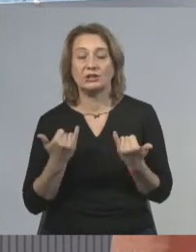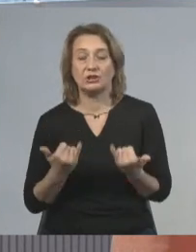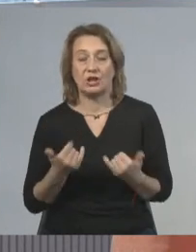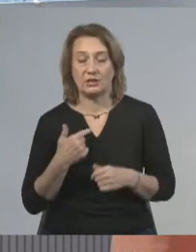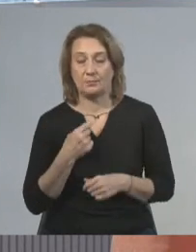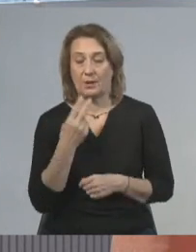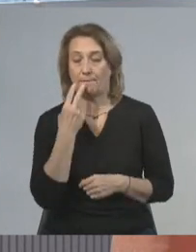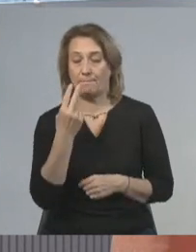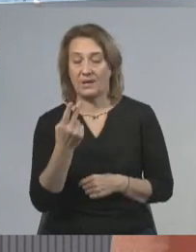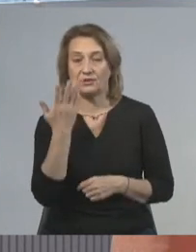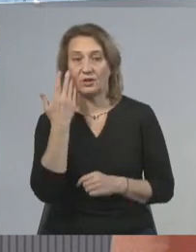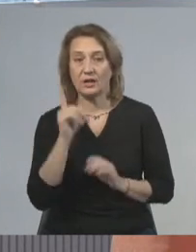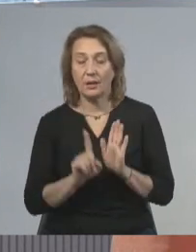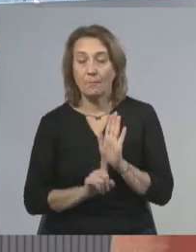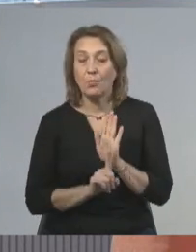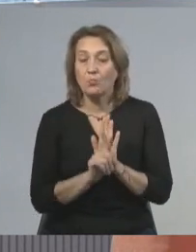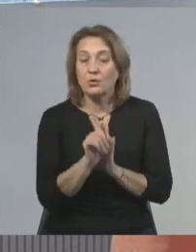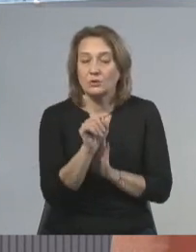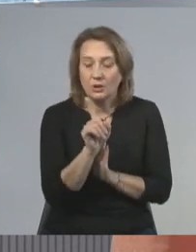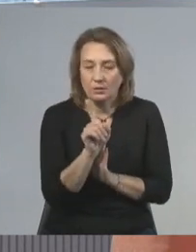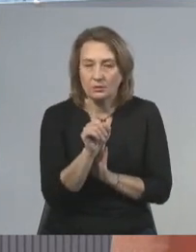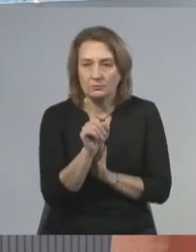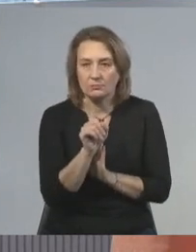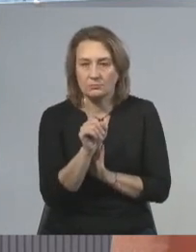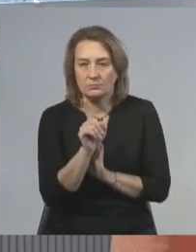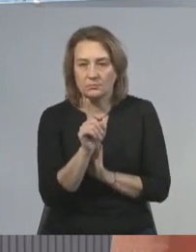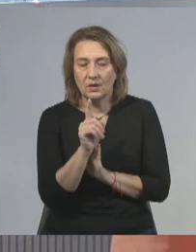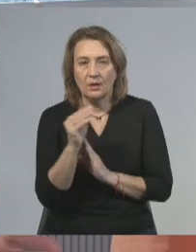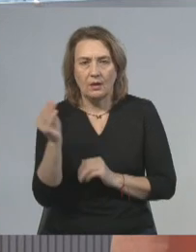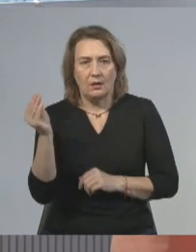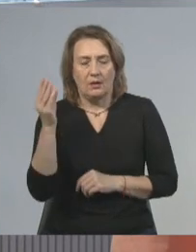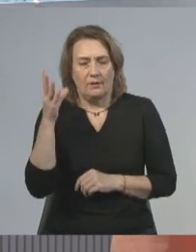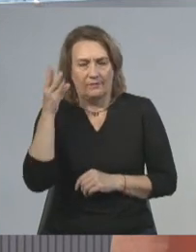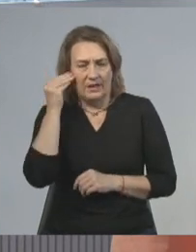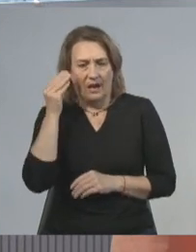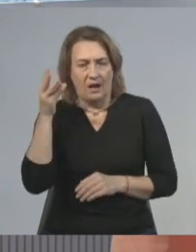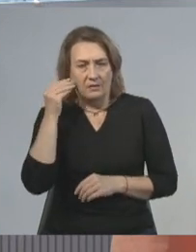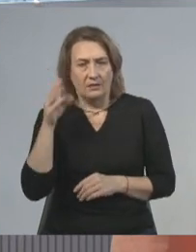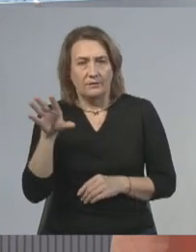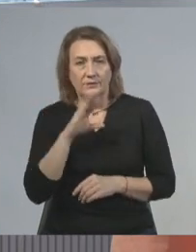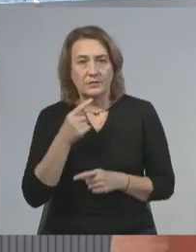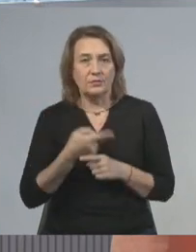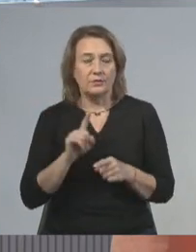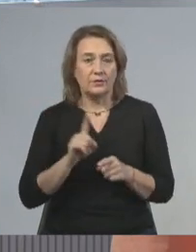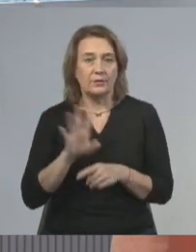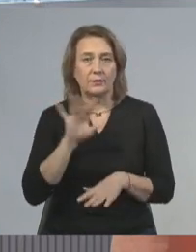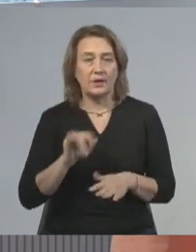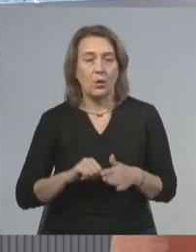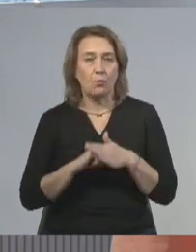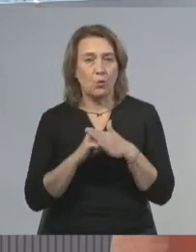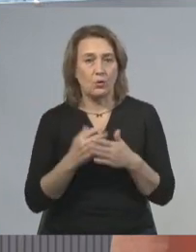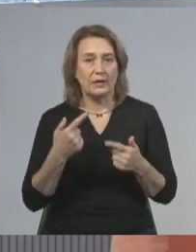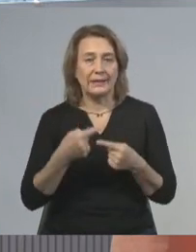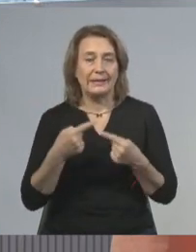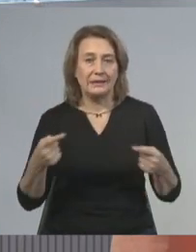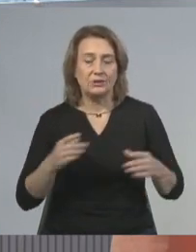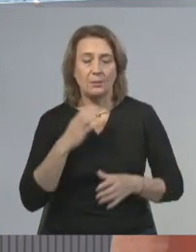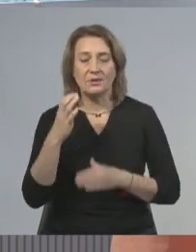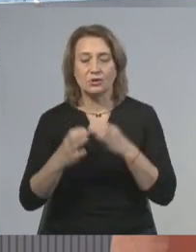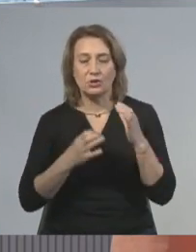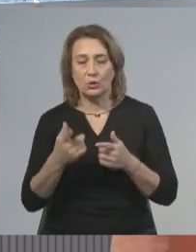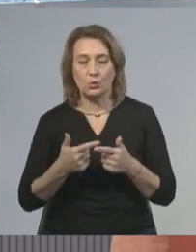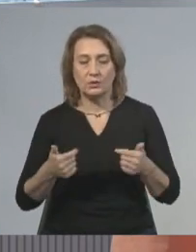only with time we saw when we started you know diving into these processes and the civil network of poorer and